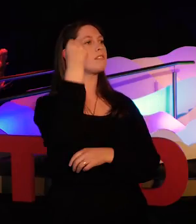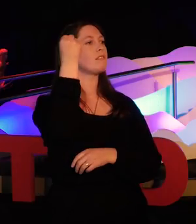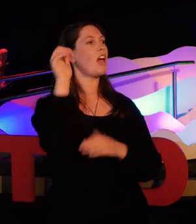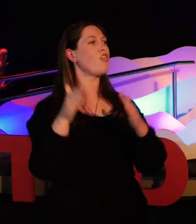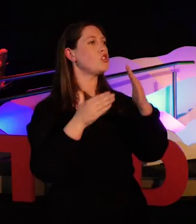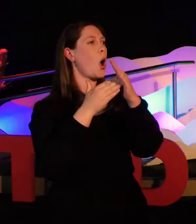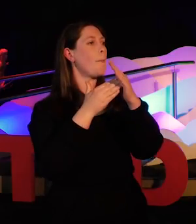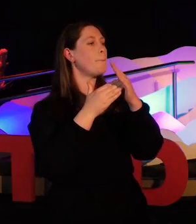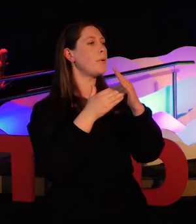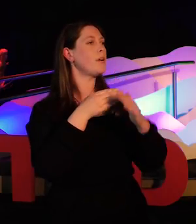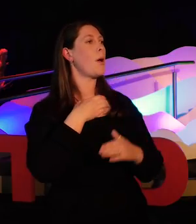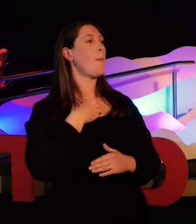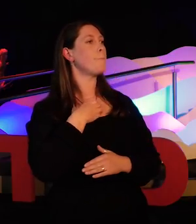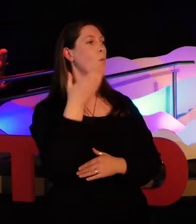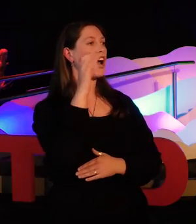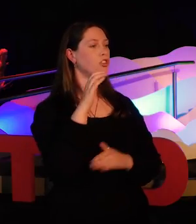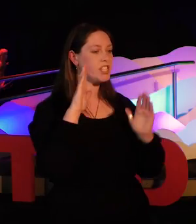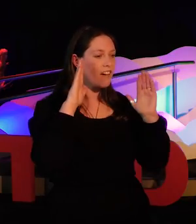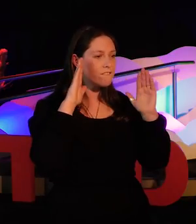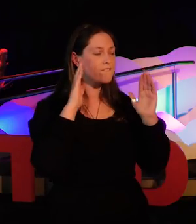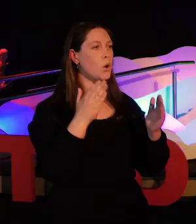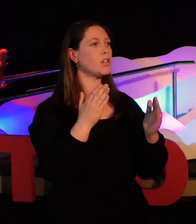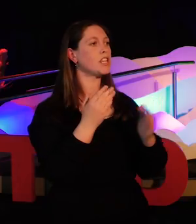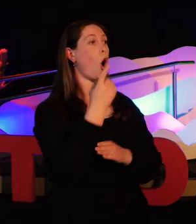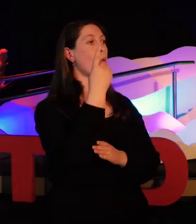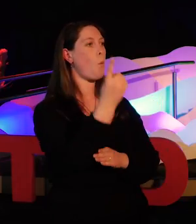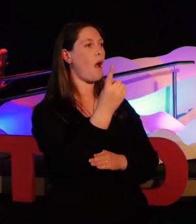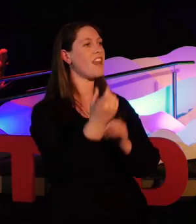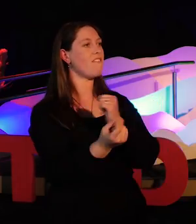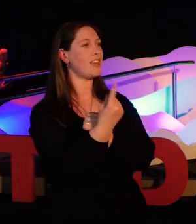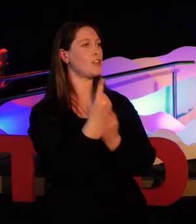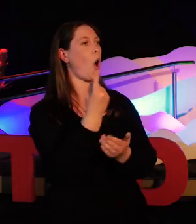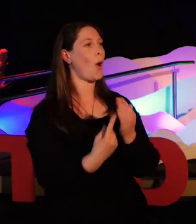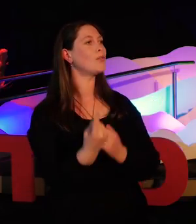top. More countries are focusing on one event.